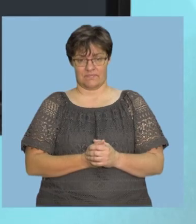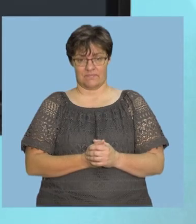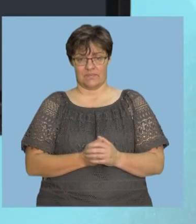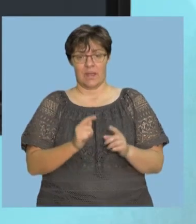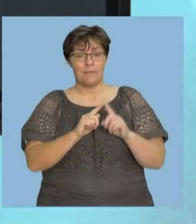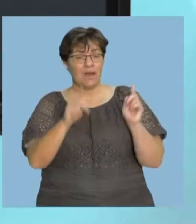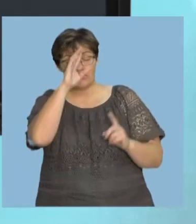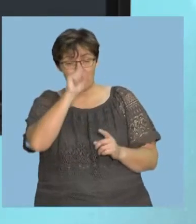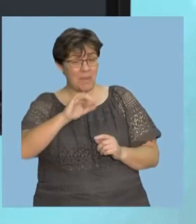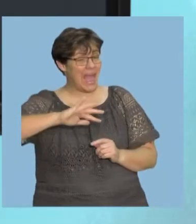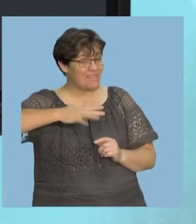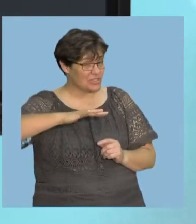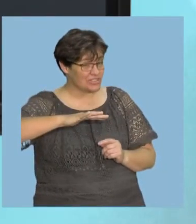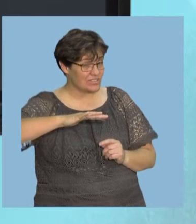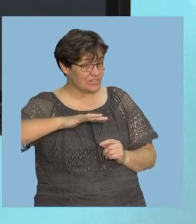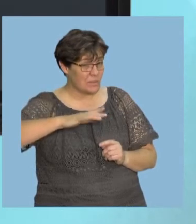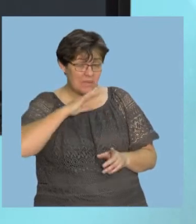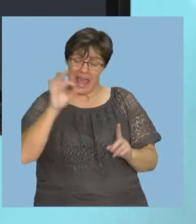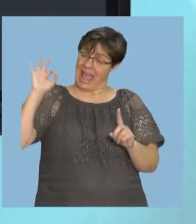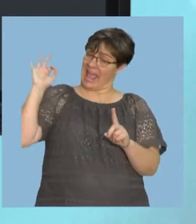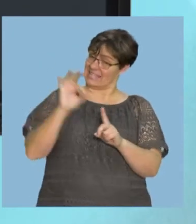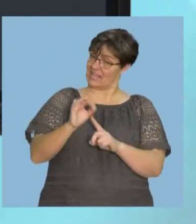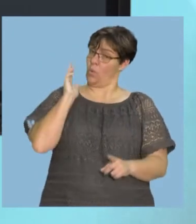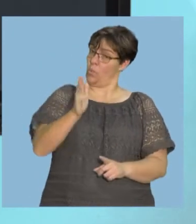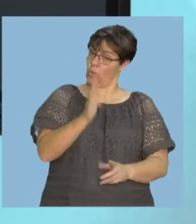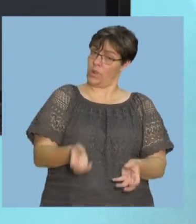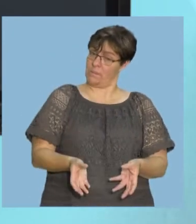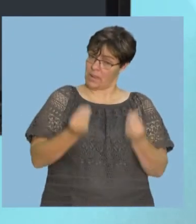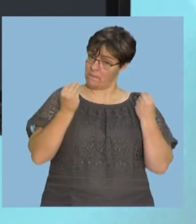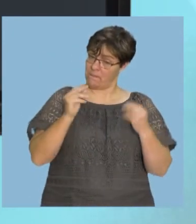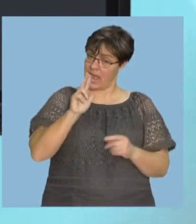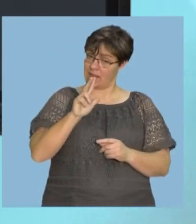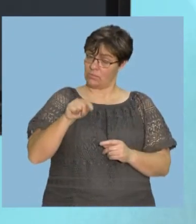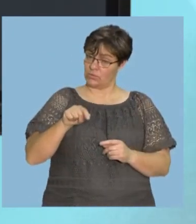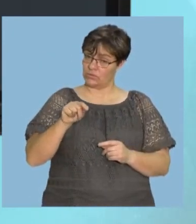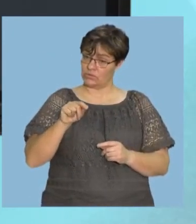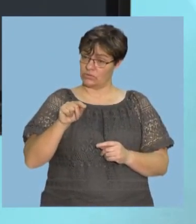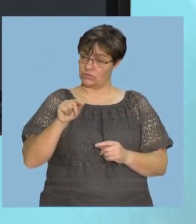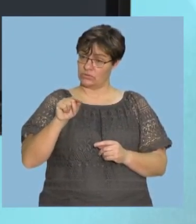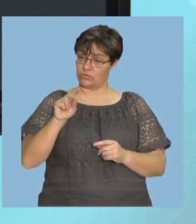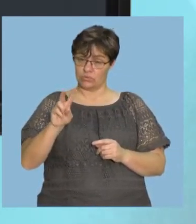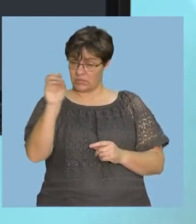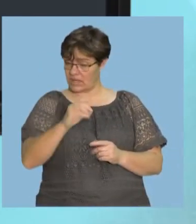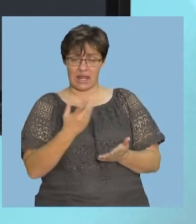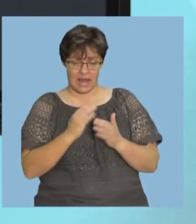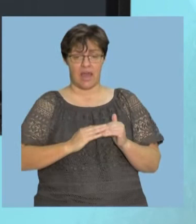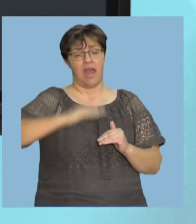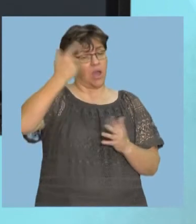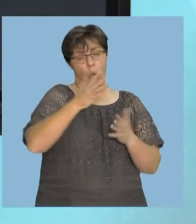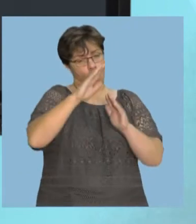But remember, it's average. Doesn't mean exactly will give us 8.2%. It could be lower. It could be higher.